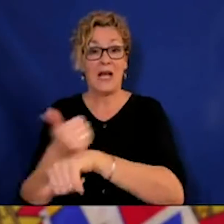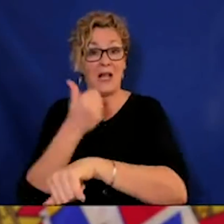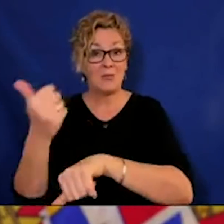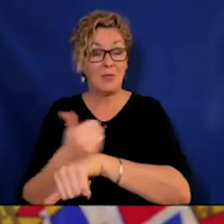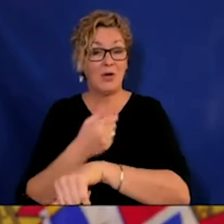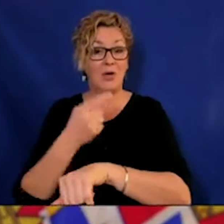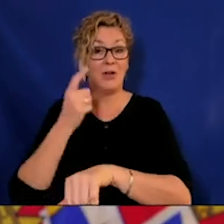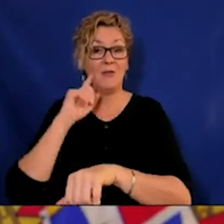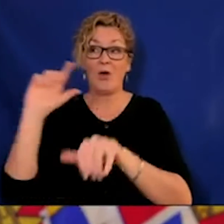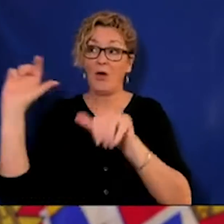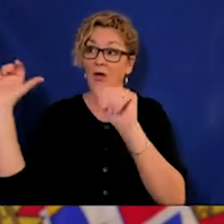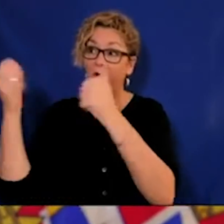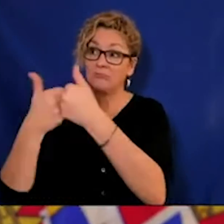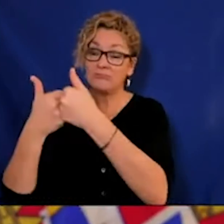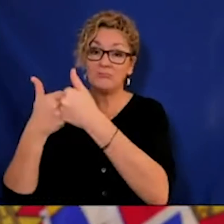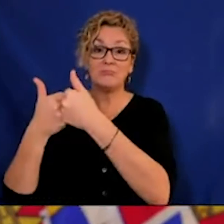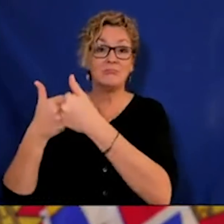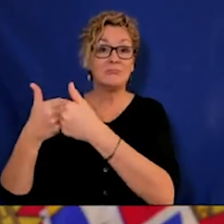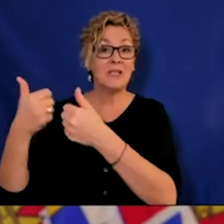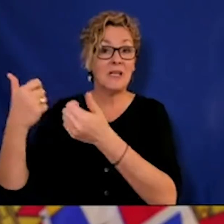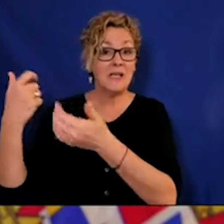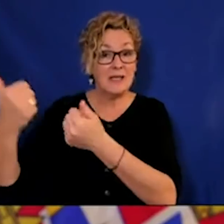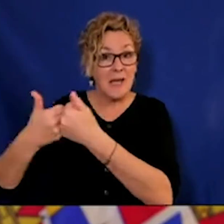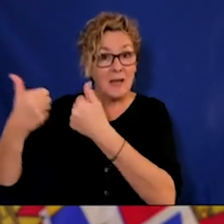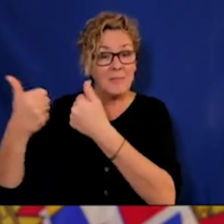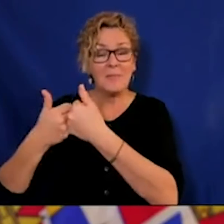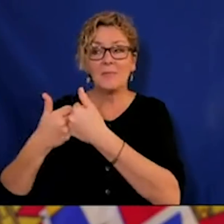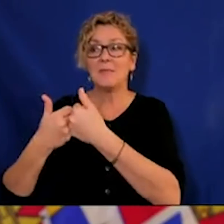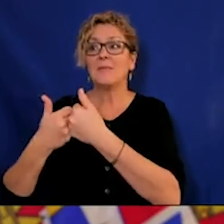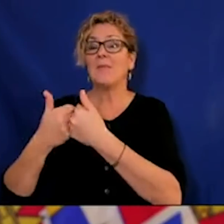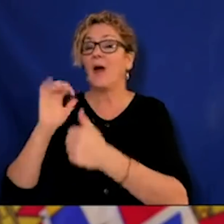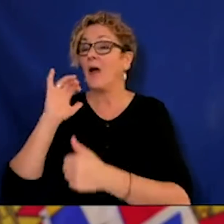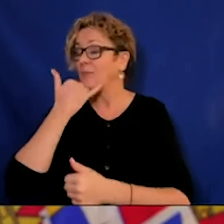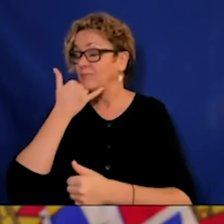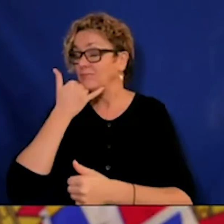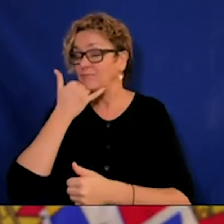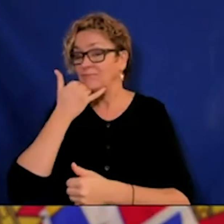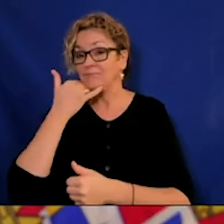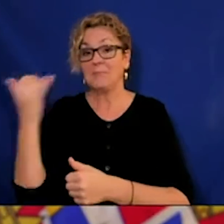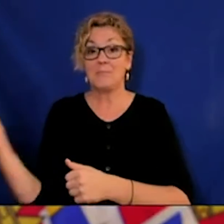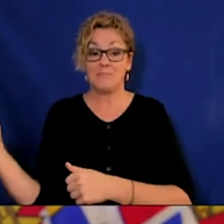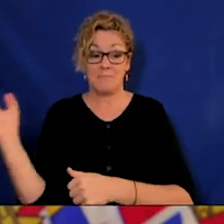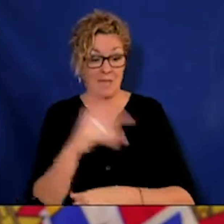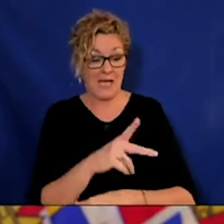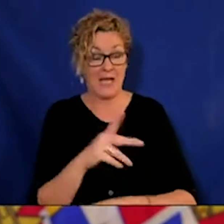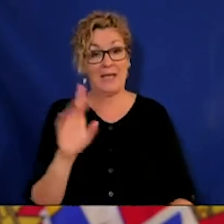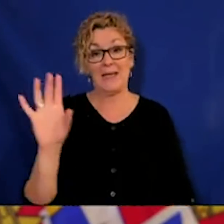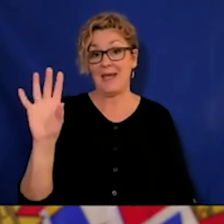now to protect our communities and our families and our healthcare workers.